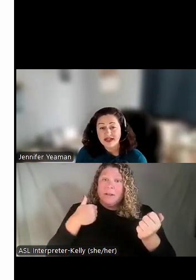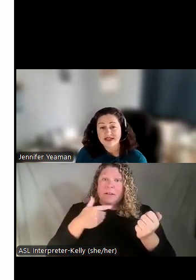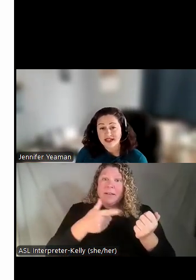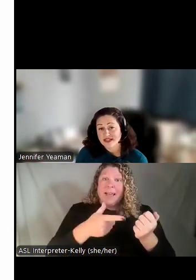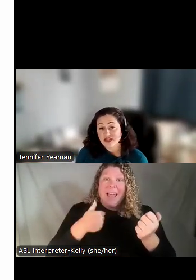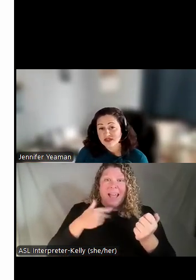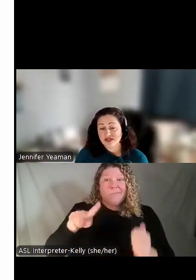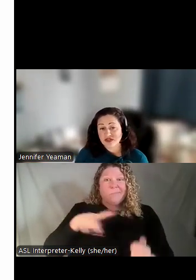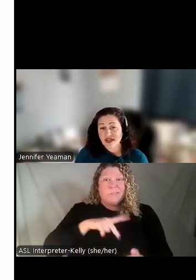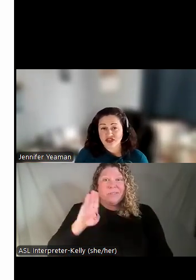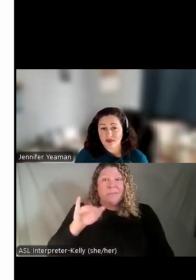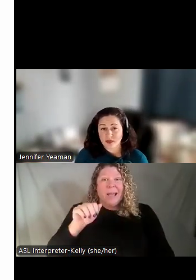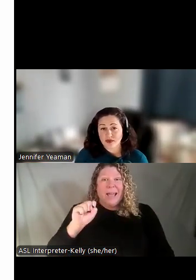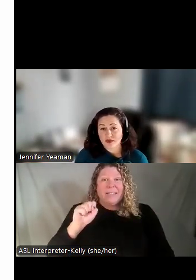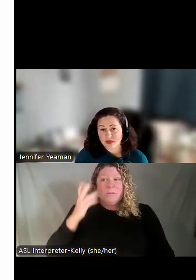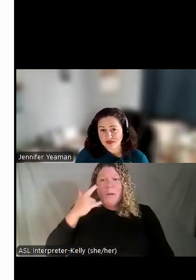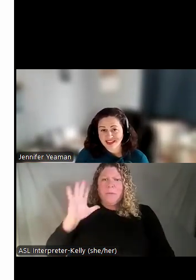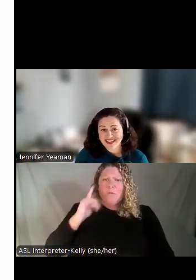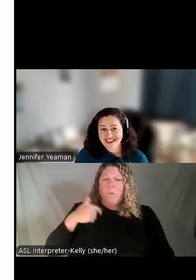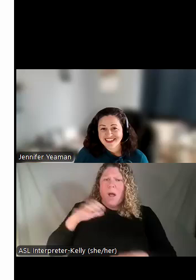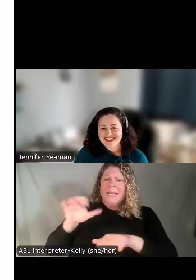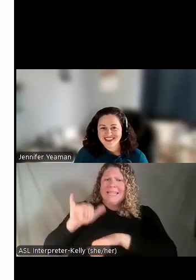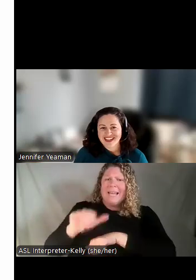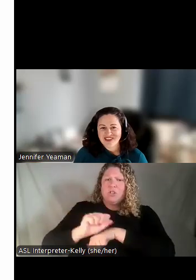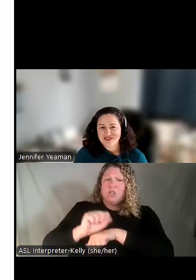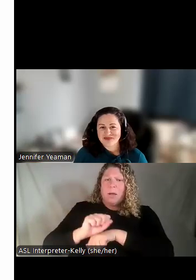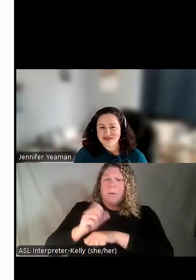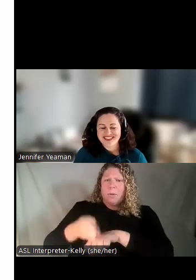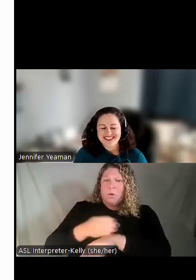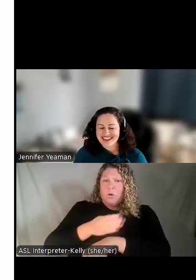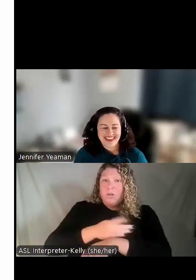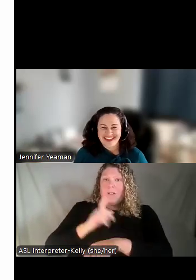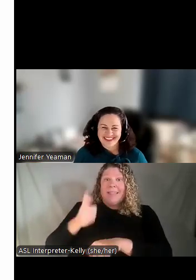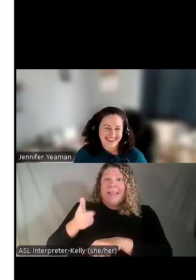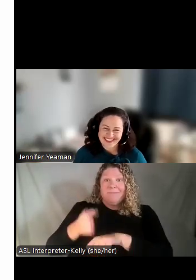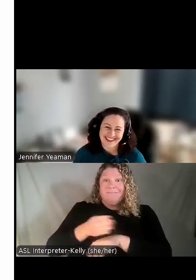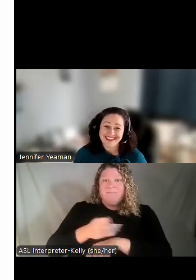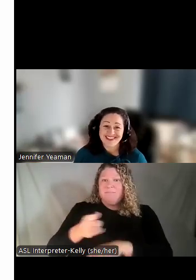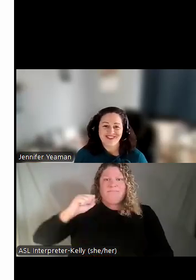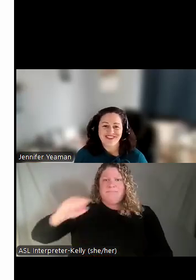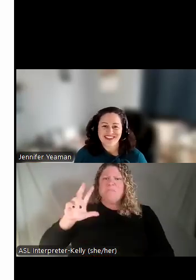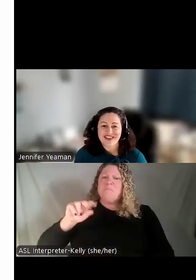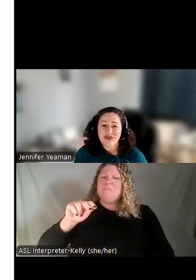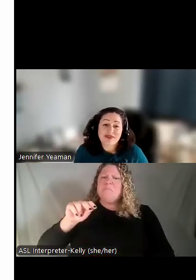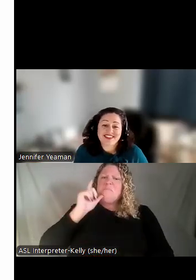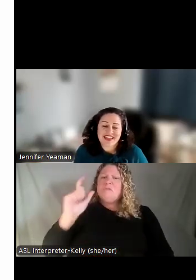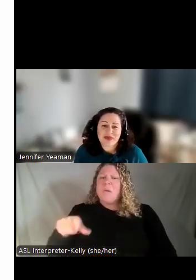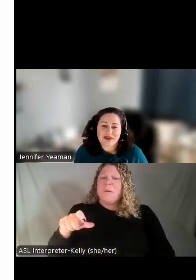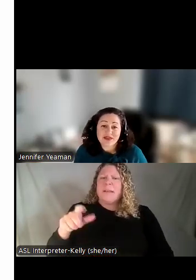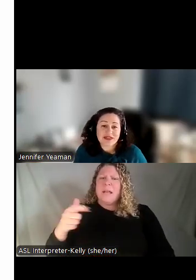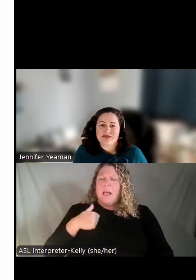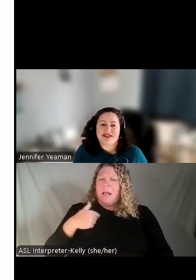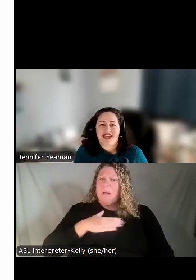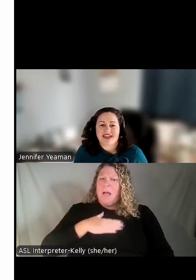bias because they did used to do that job that we were improving. So when it came to improvements, they didn't need to get additional input, well, because